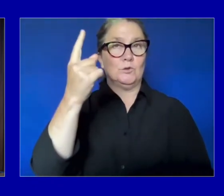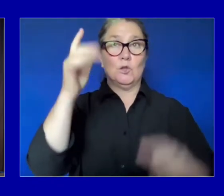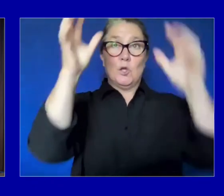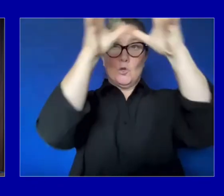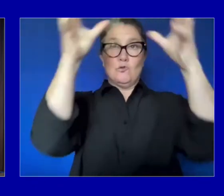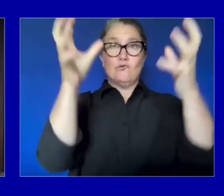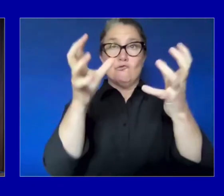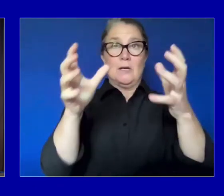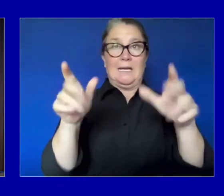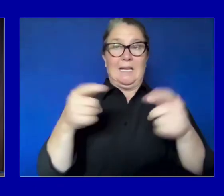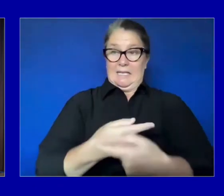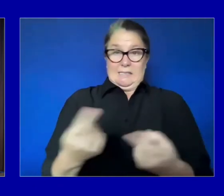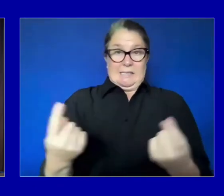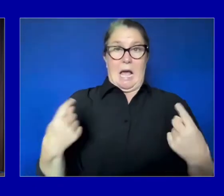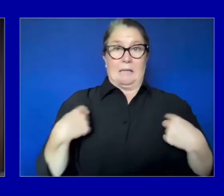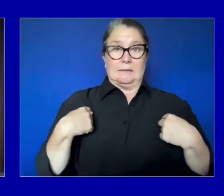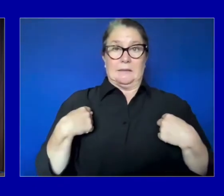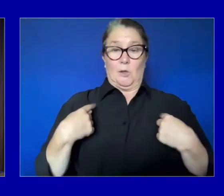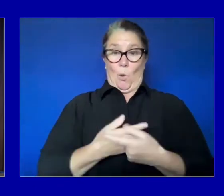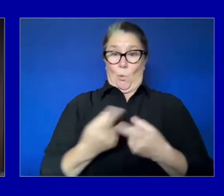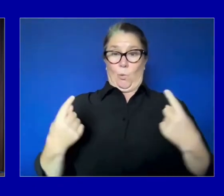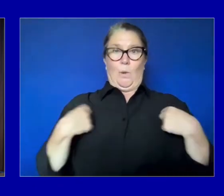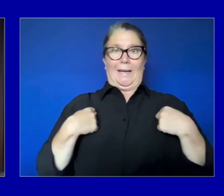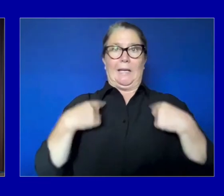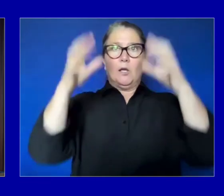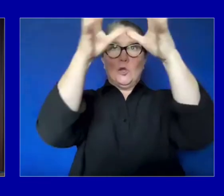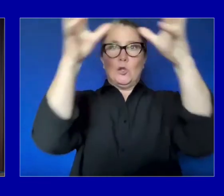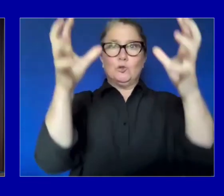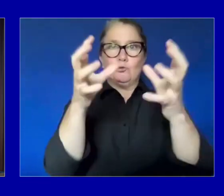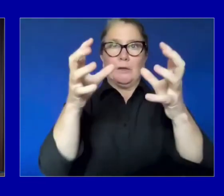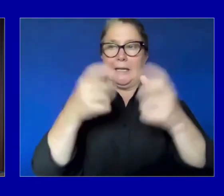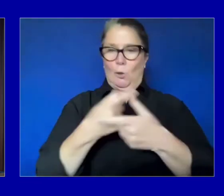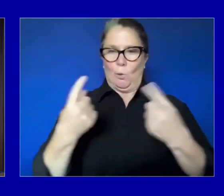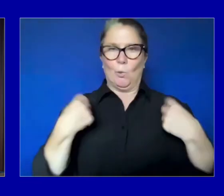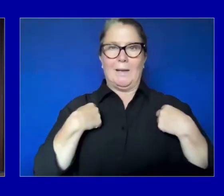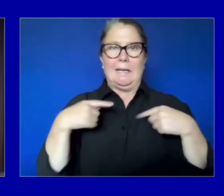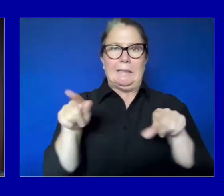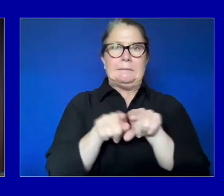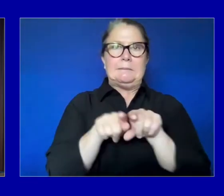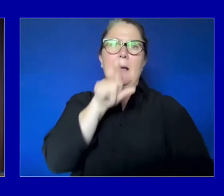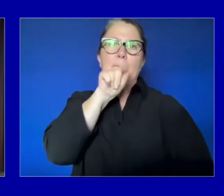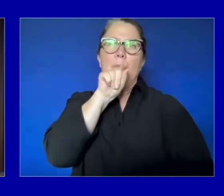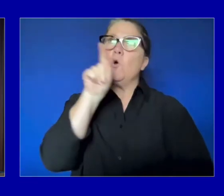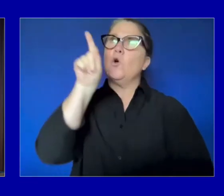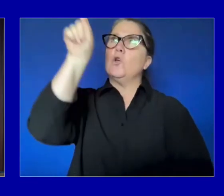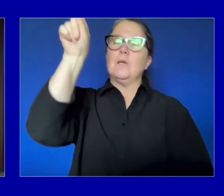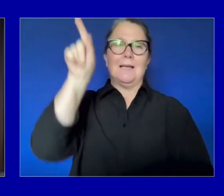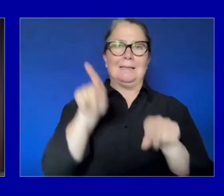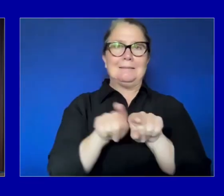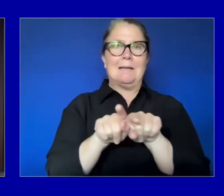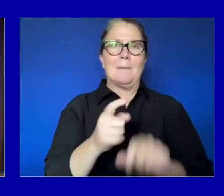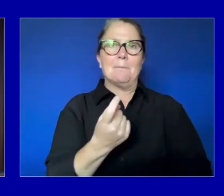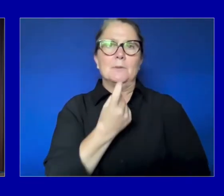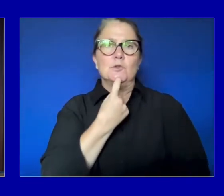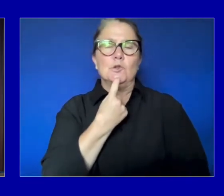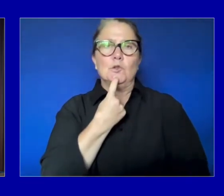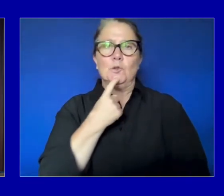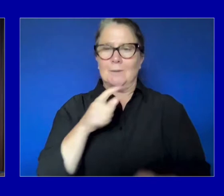and we're the bird and we're the possum, we're the soil and the stone. You know, this is not just sentimental rubbish. This is